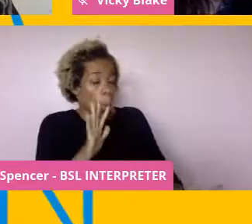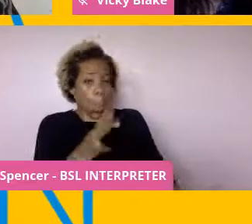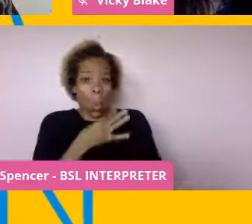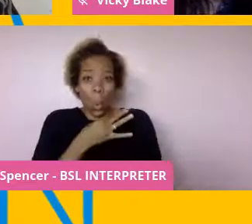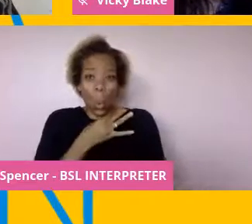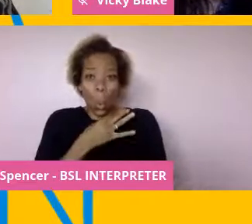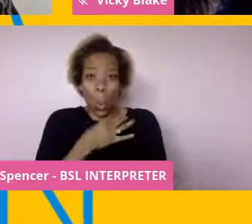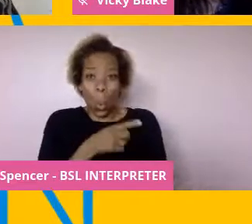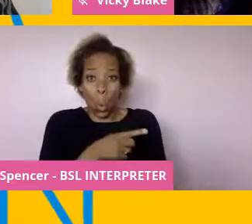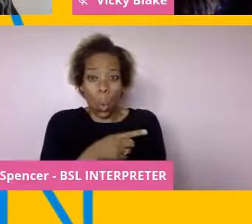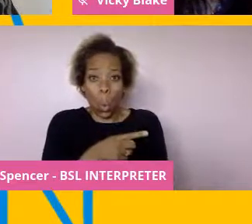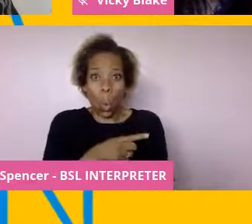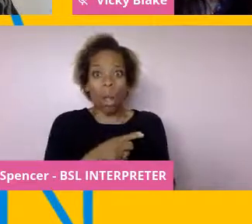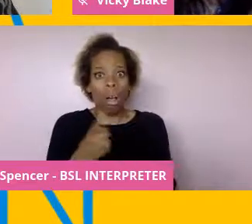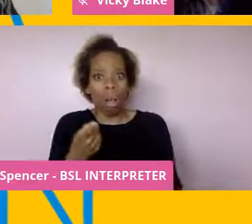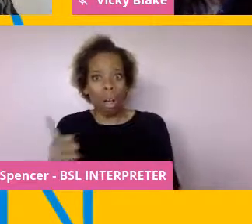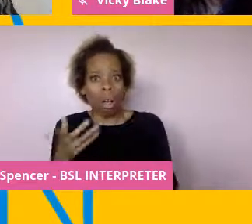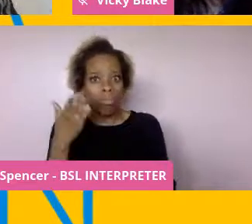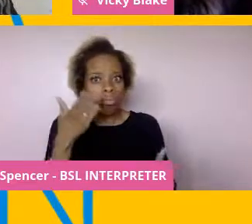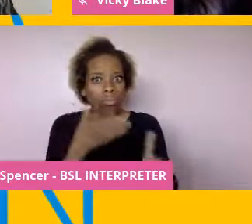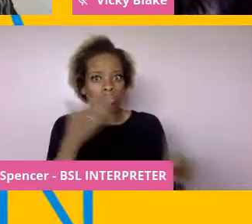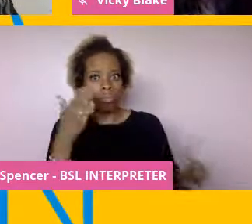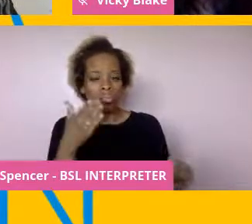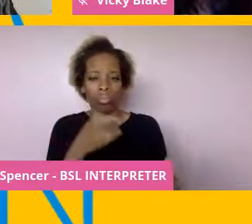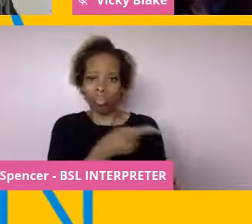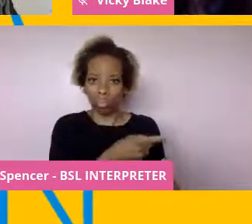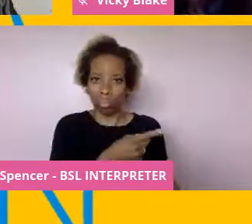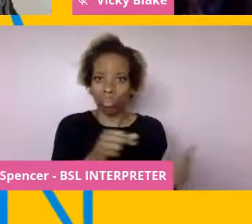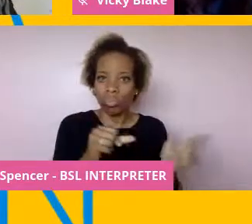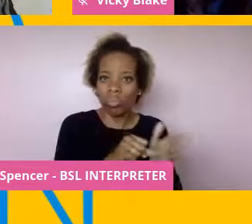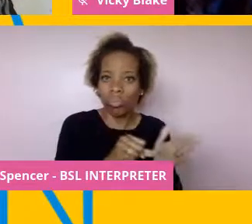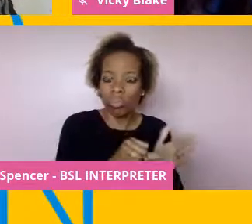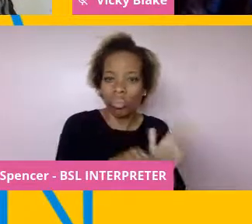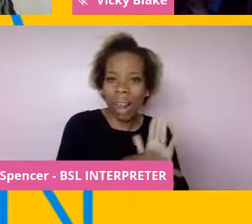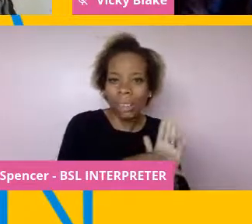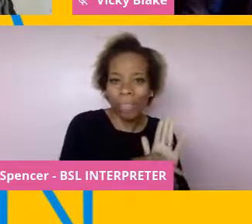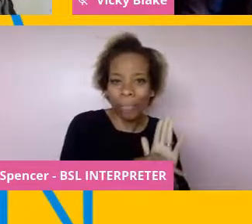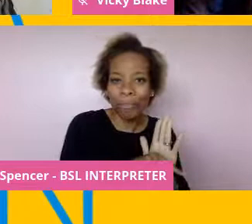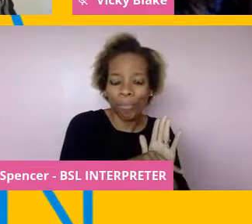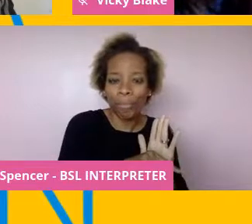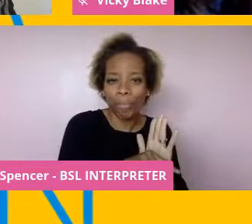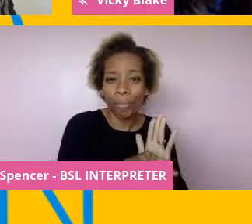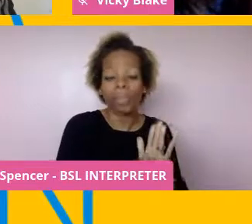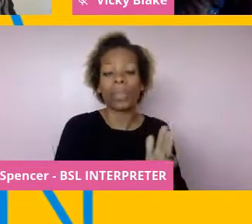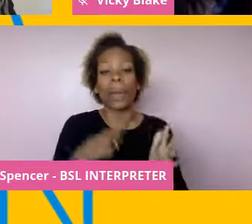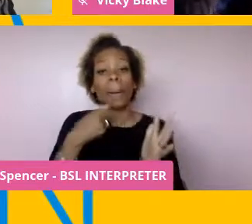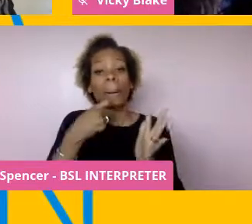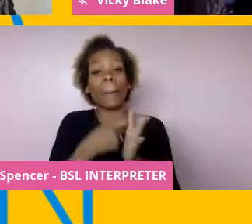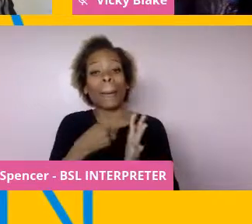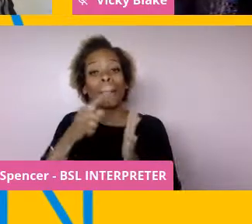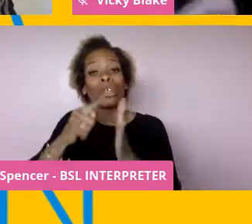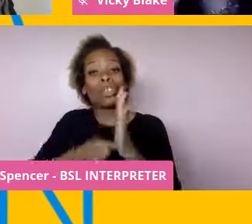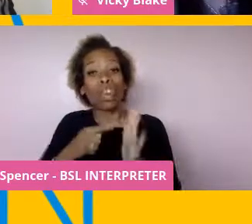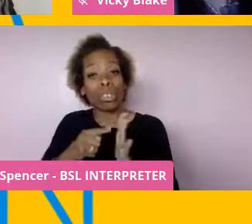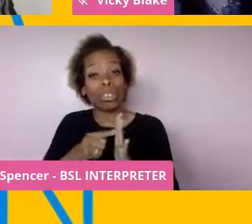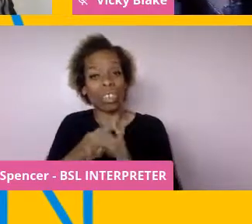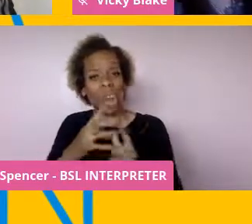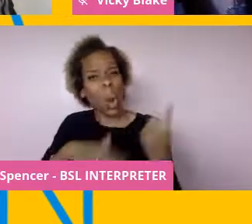makes them scale back from some of the aggressive kind of steps they implement. So Kim Johnson was in local media, was very